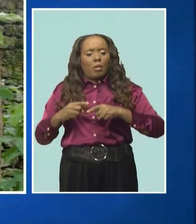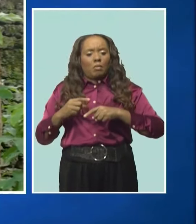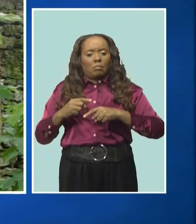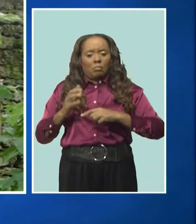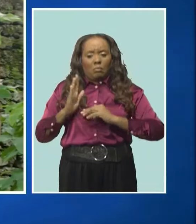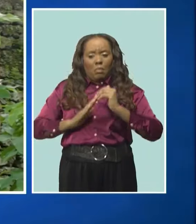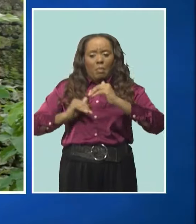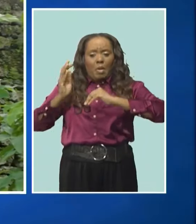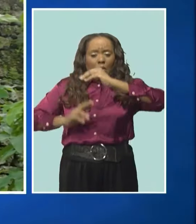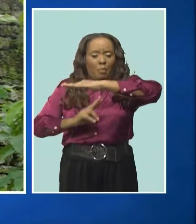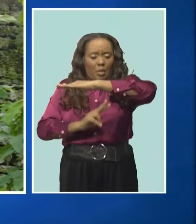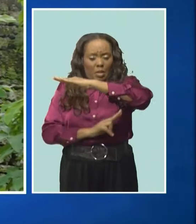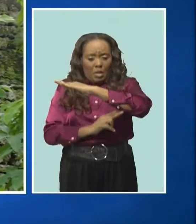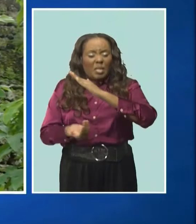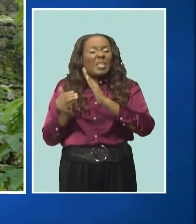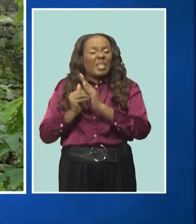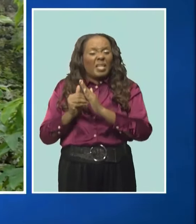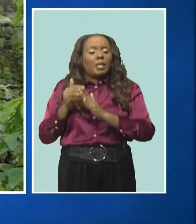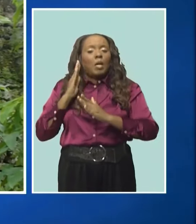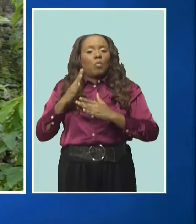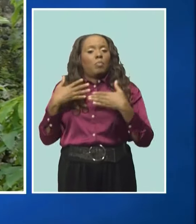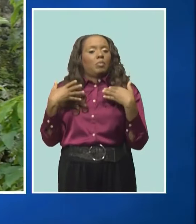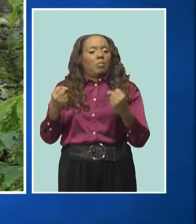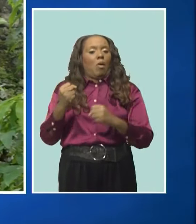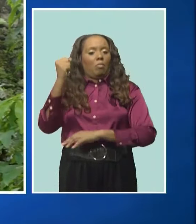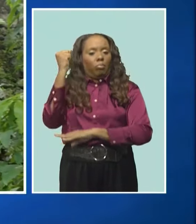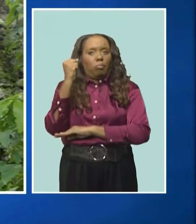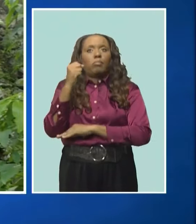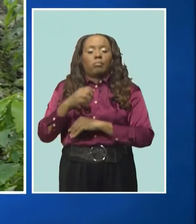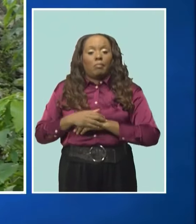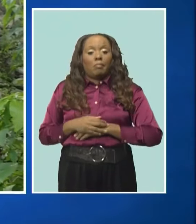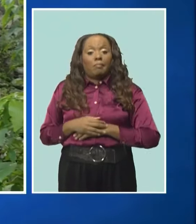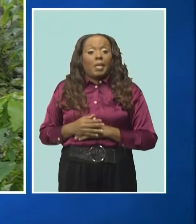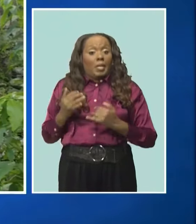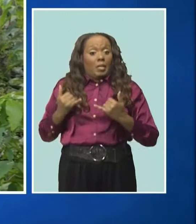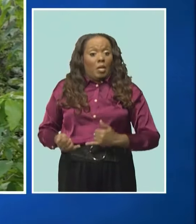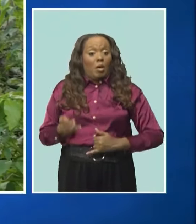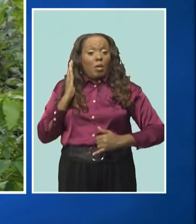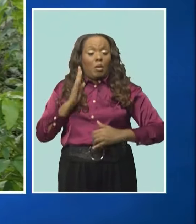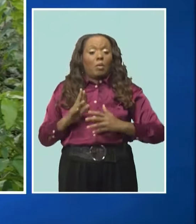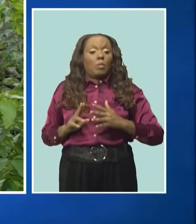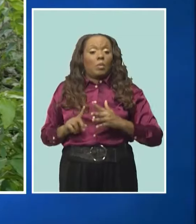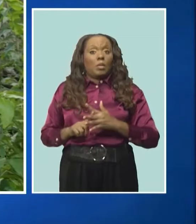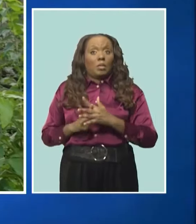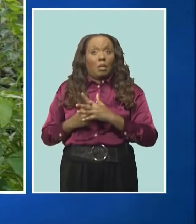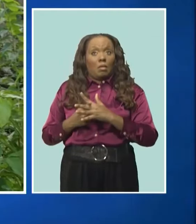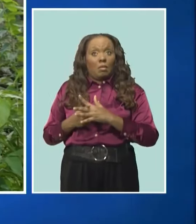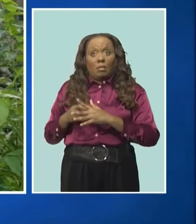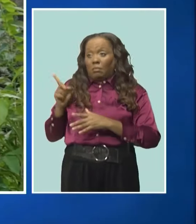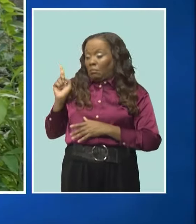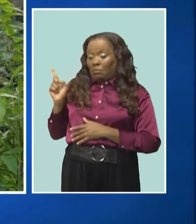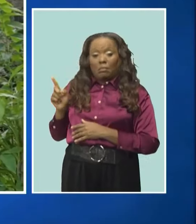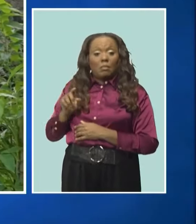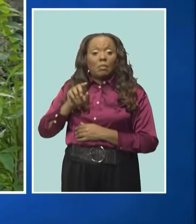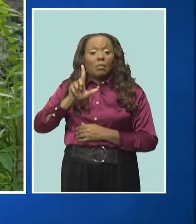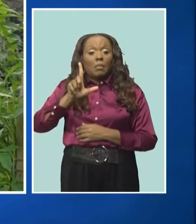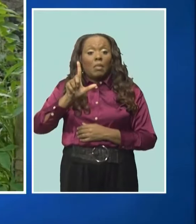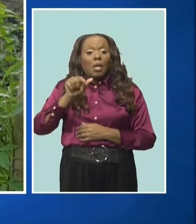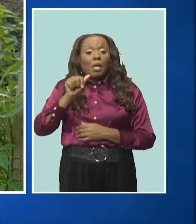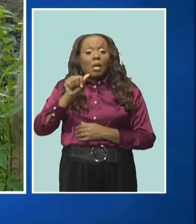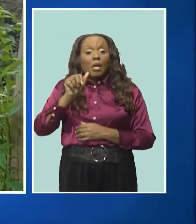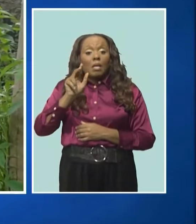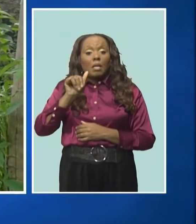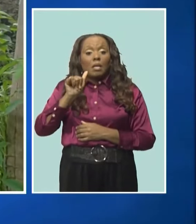Meanwhile, construction will start on the retaining structure commonly referred to as Lanes Bridge in St Joseph from next Monday